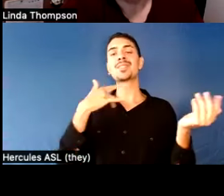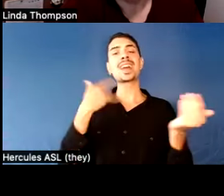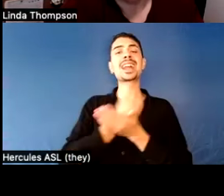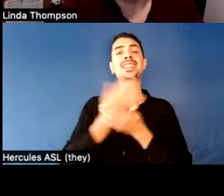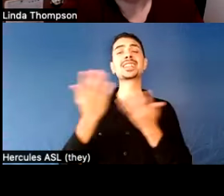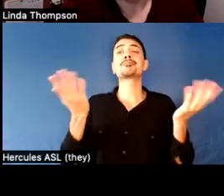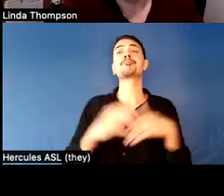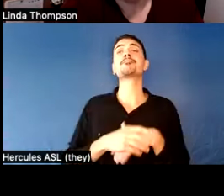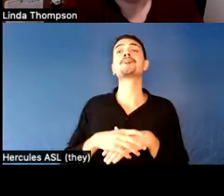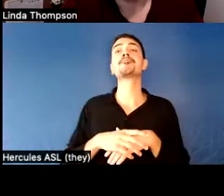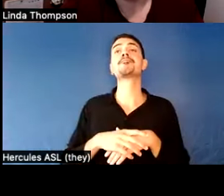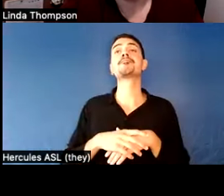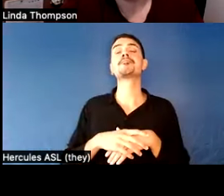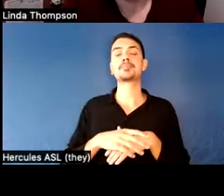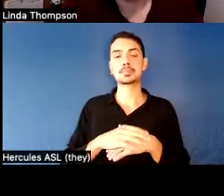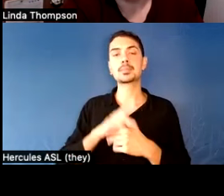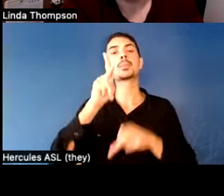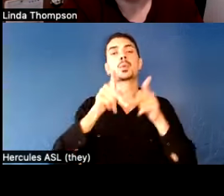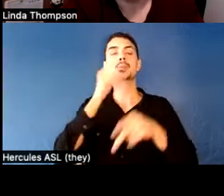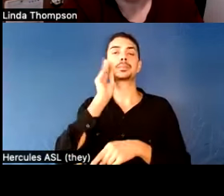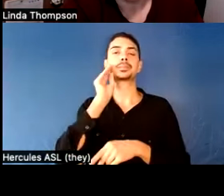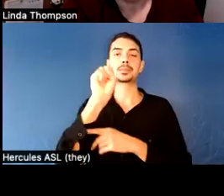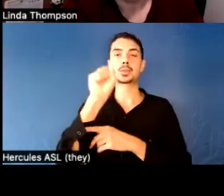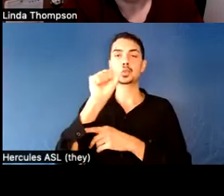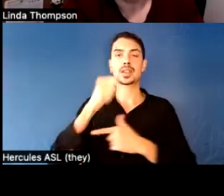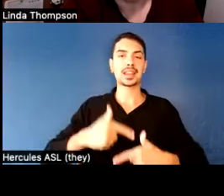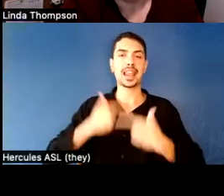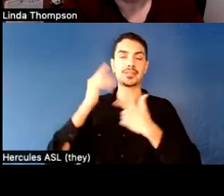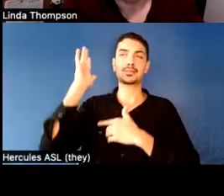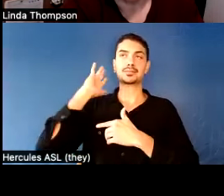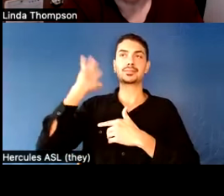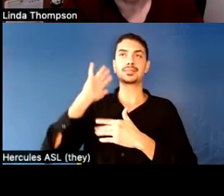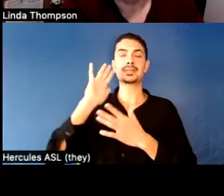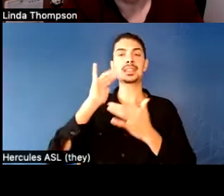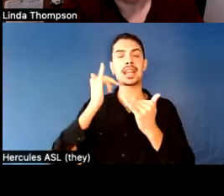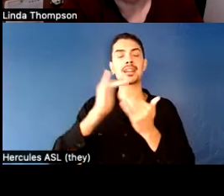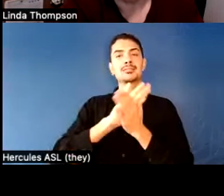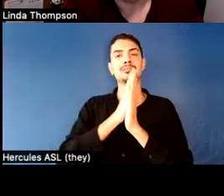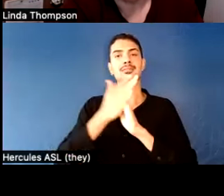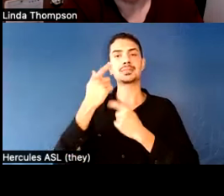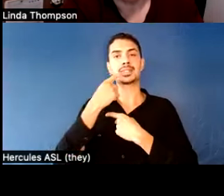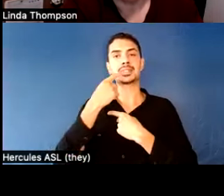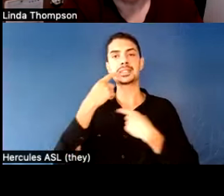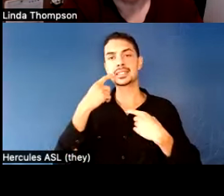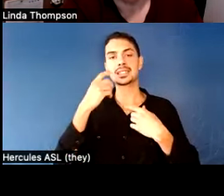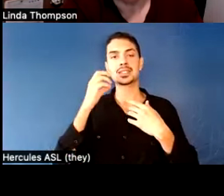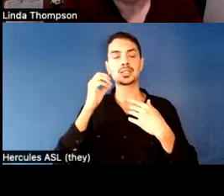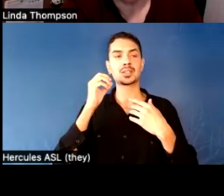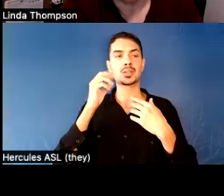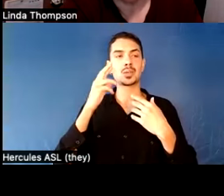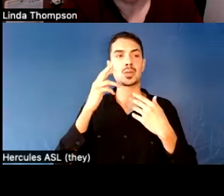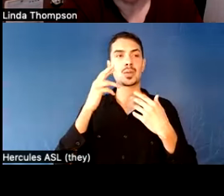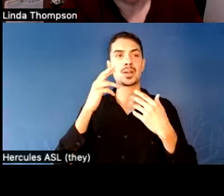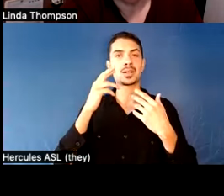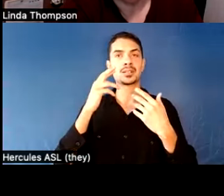had sexual violence in their life is kind of a good thing. So they're not by themselves, or if you have printed material to talk